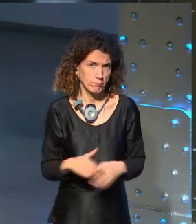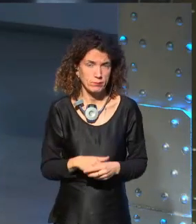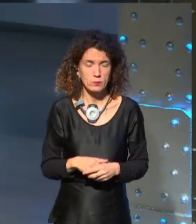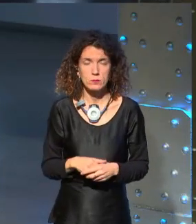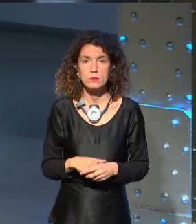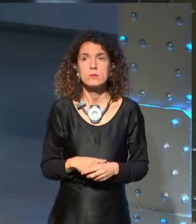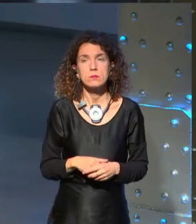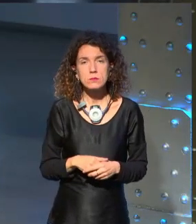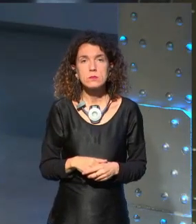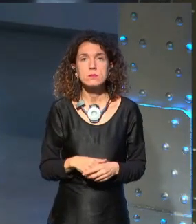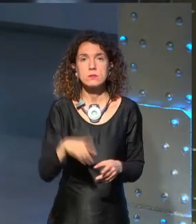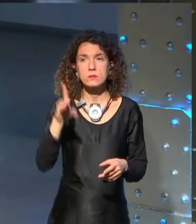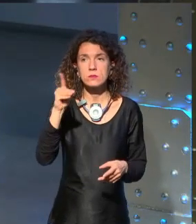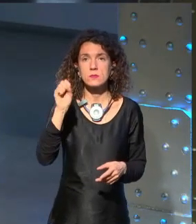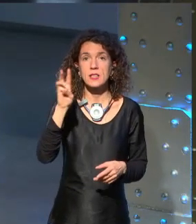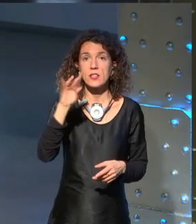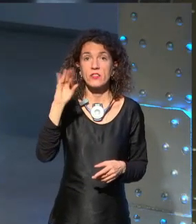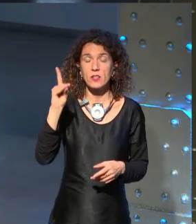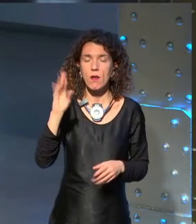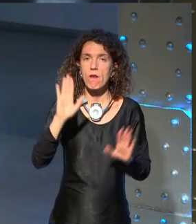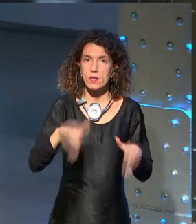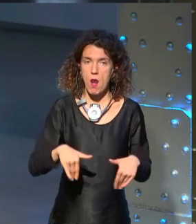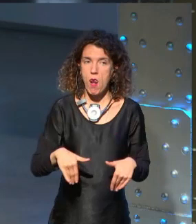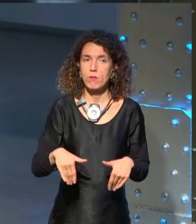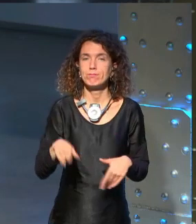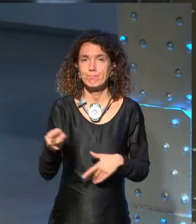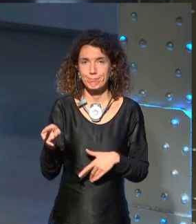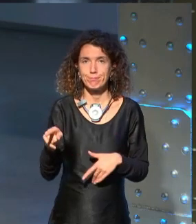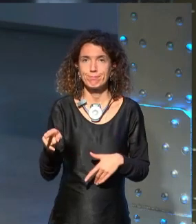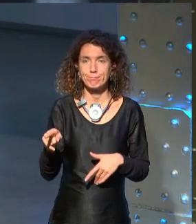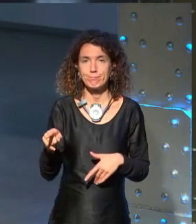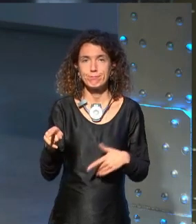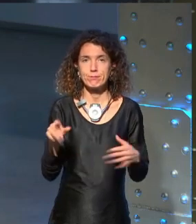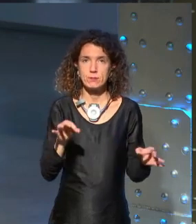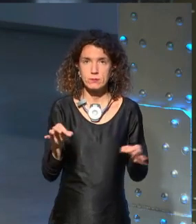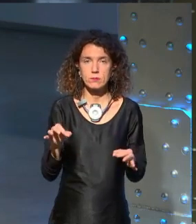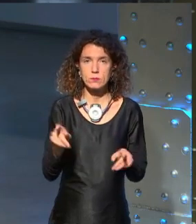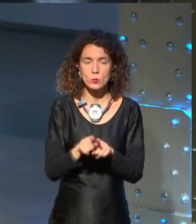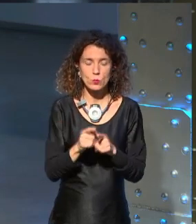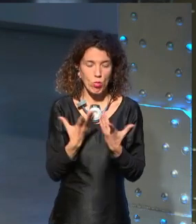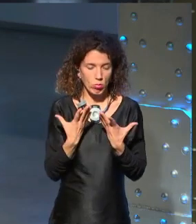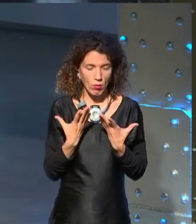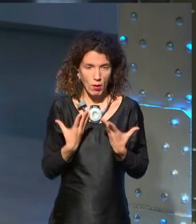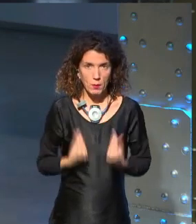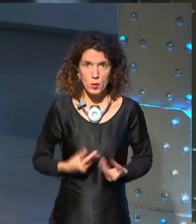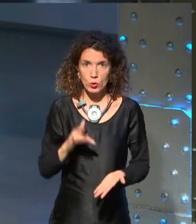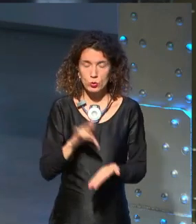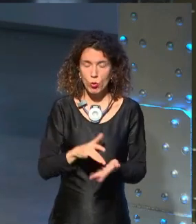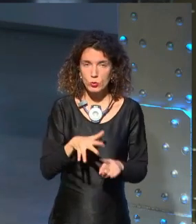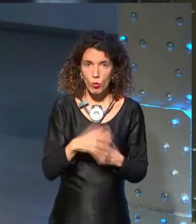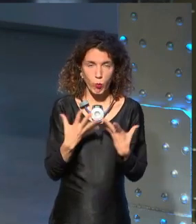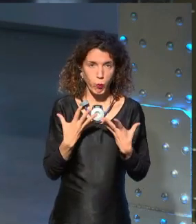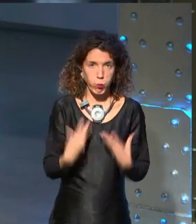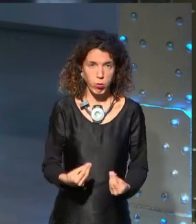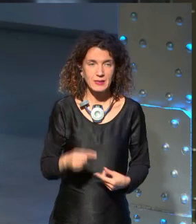David Gurney, at the end of that book, was so depressed by what happened in it. He felt so